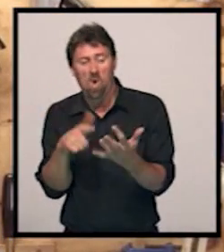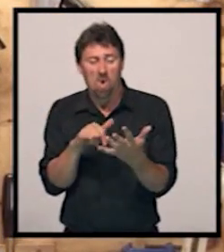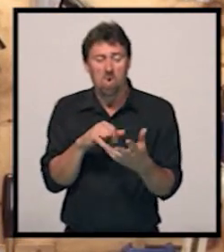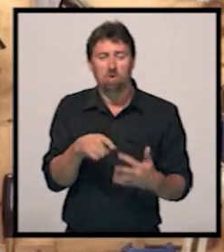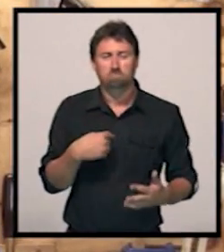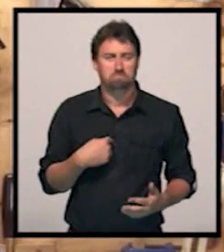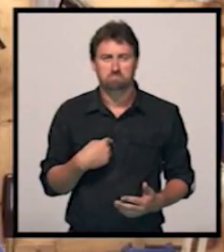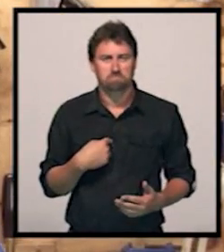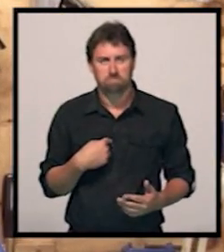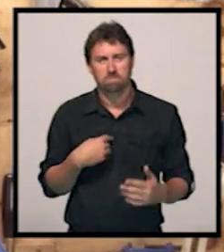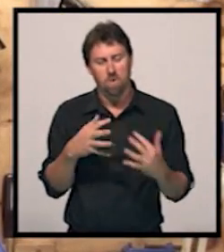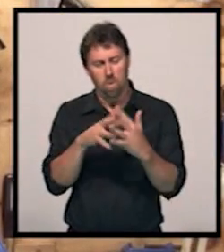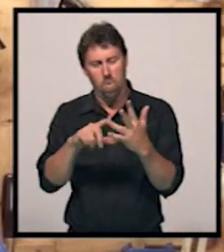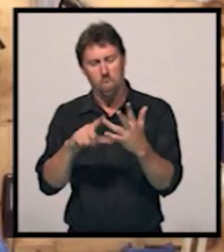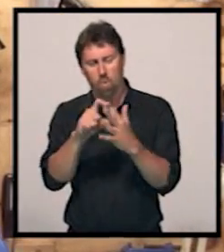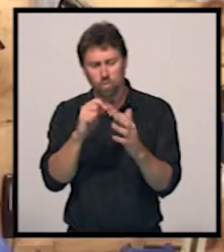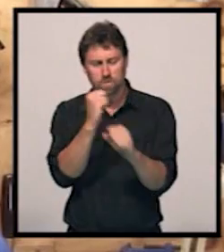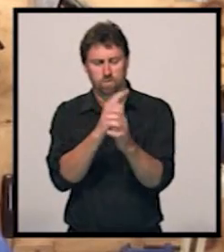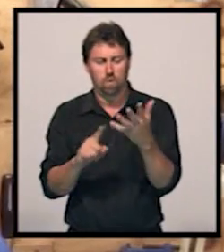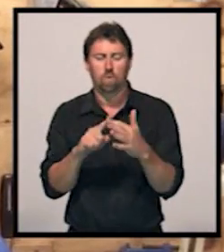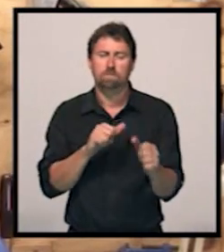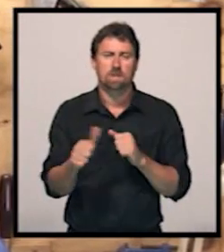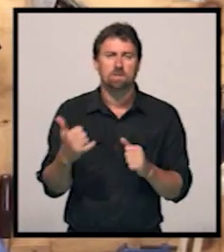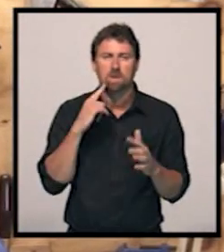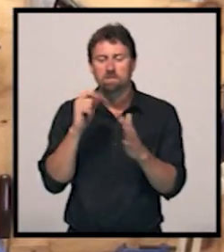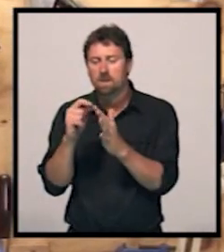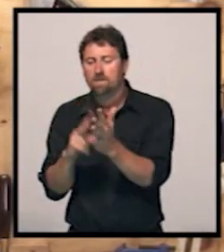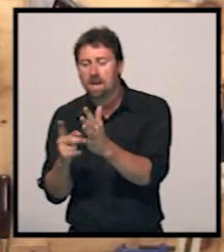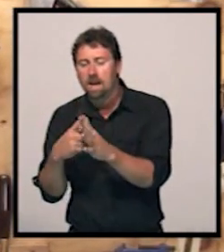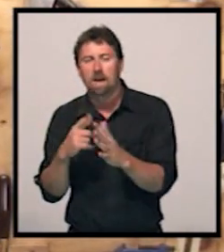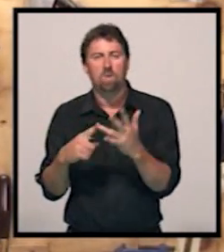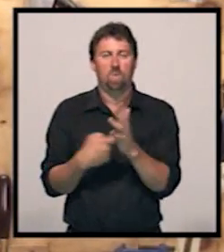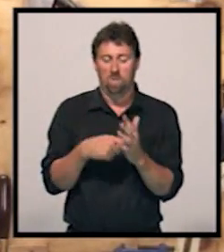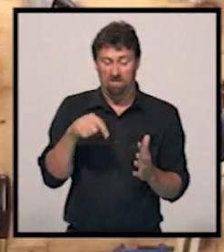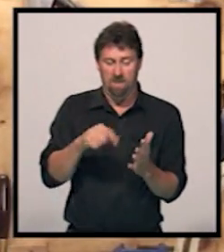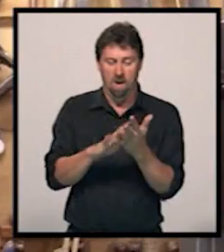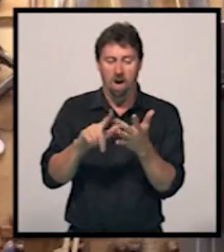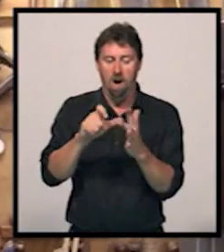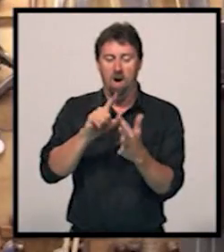I prefer proper wood glue, whether that's a PVA or this stuff, it doesn't matter.